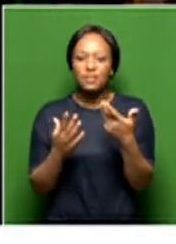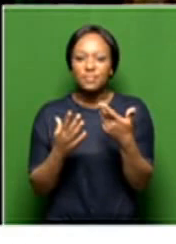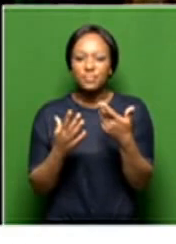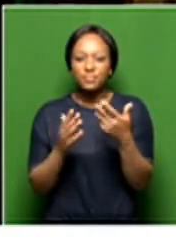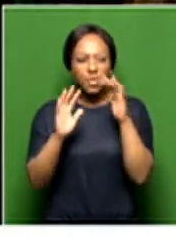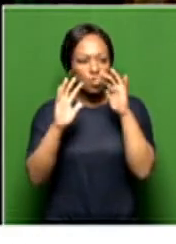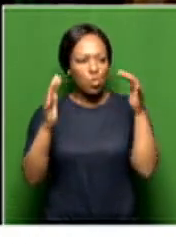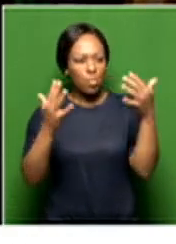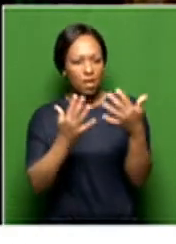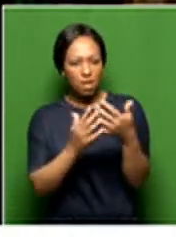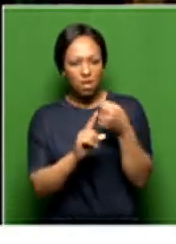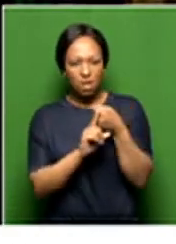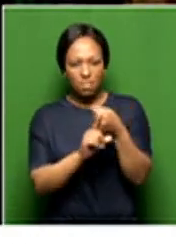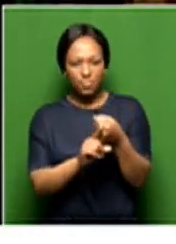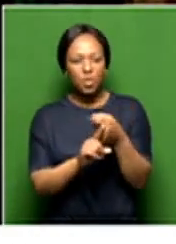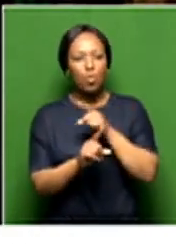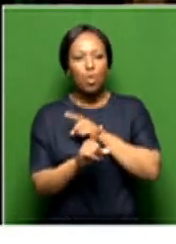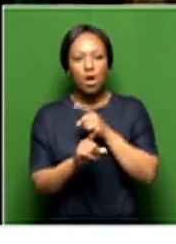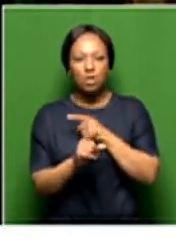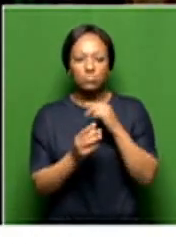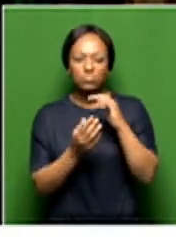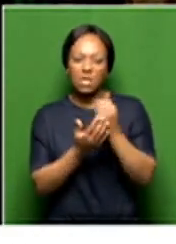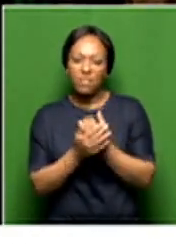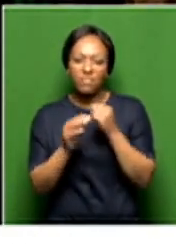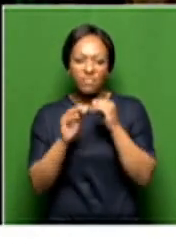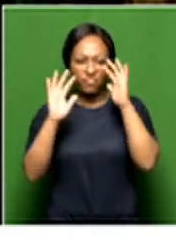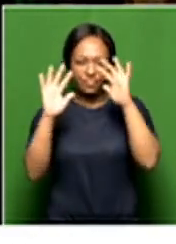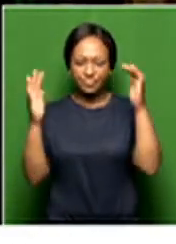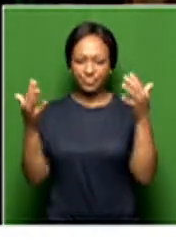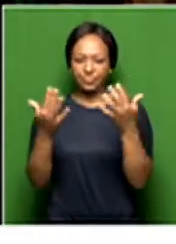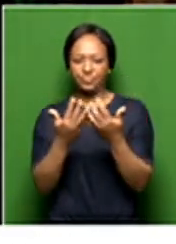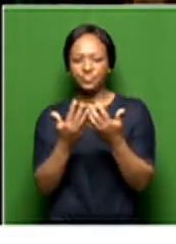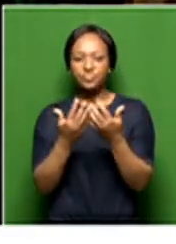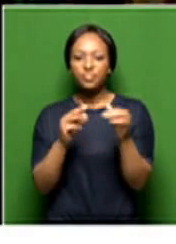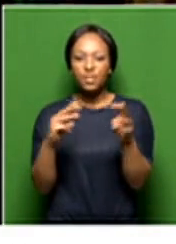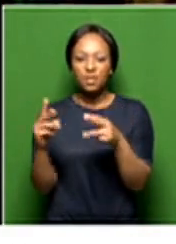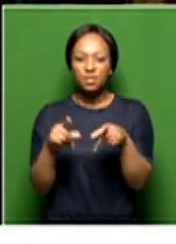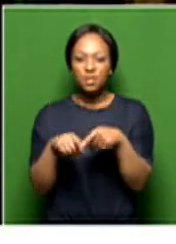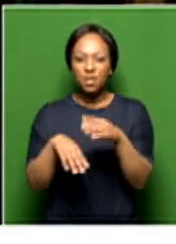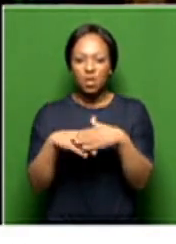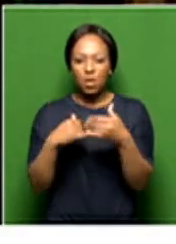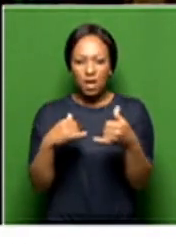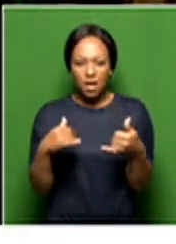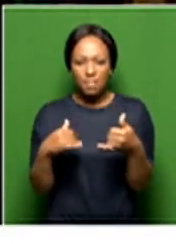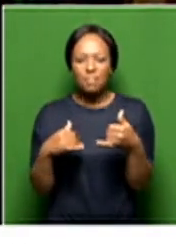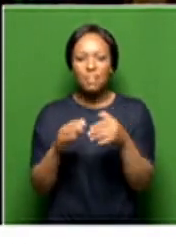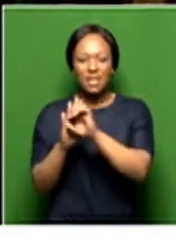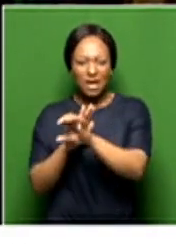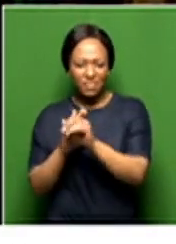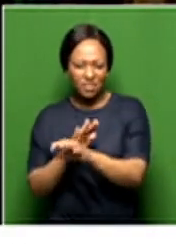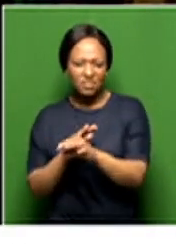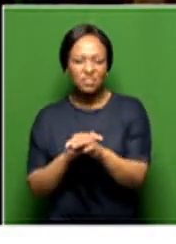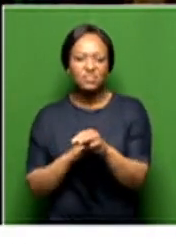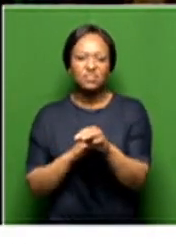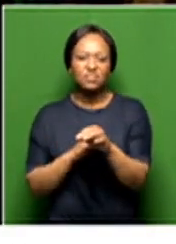Billboard campaign about preserving the planet and emotive online campaigns, our Mama adverts. It seemed